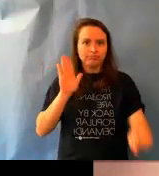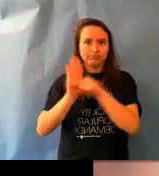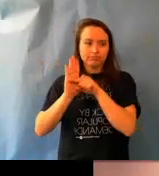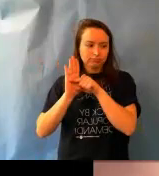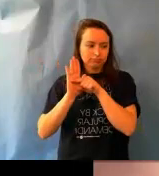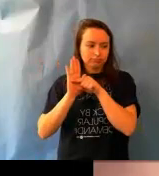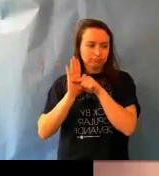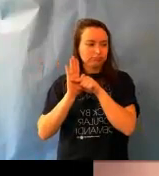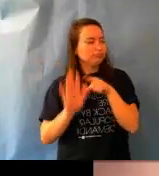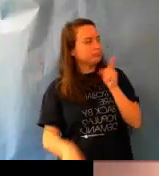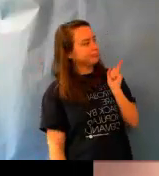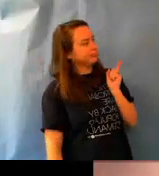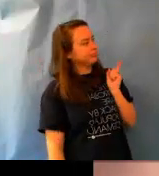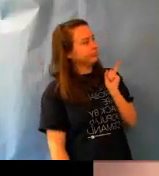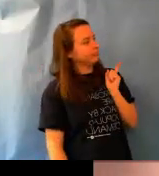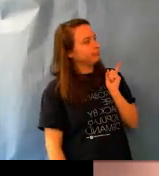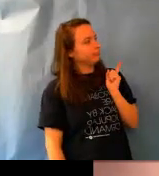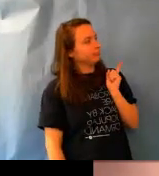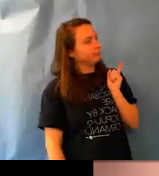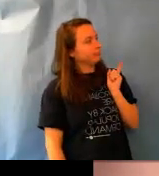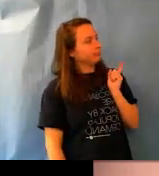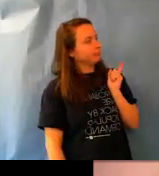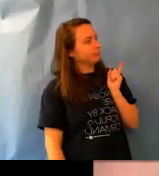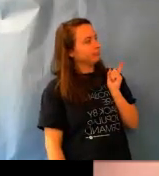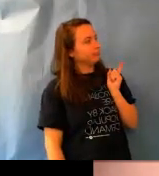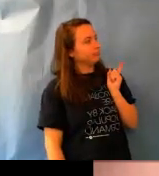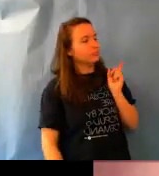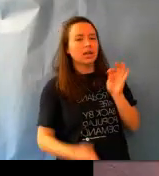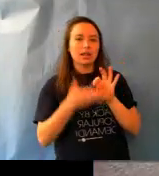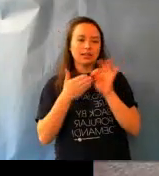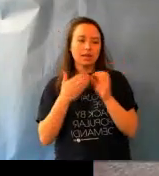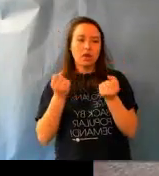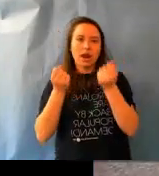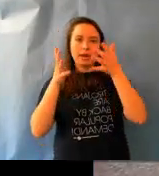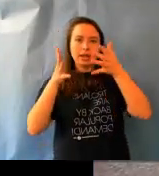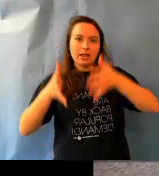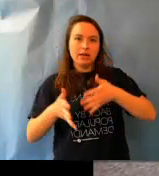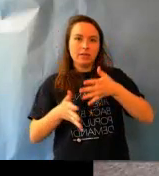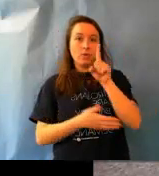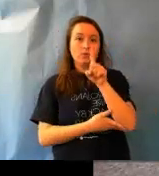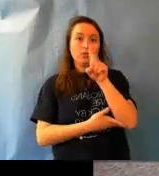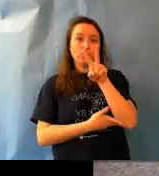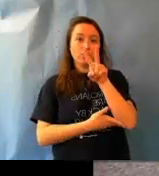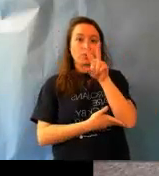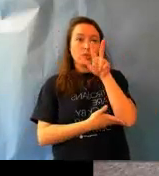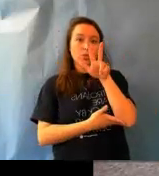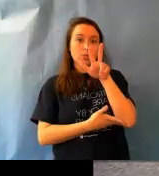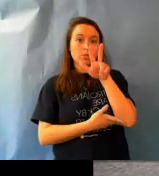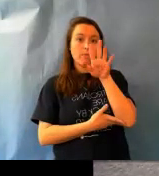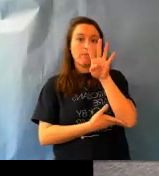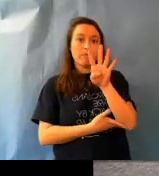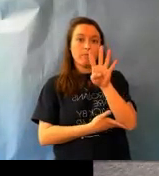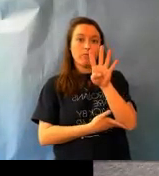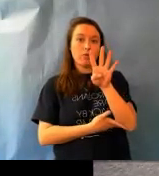So I'm going to take away 4. Let's count how many are left. 1, 2,